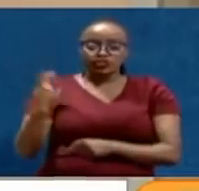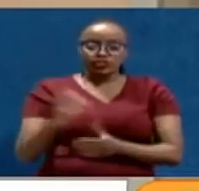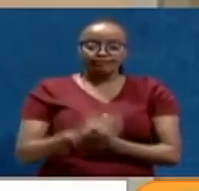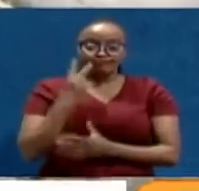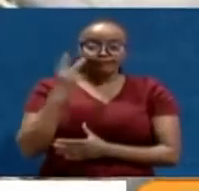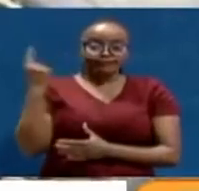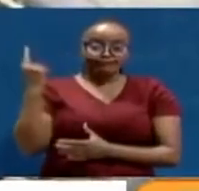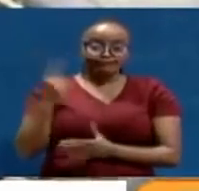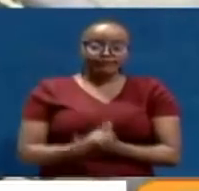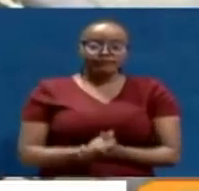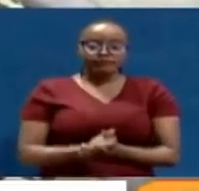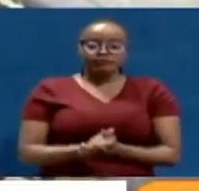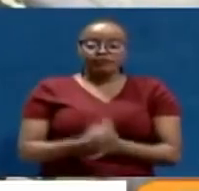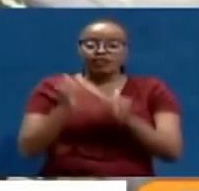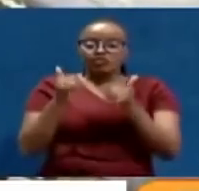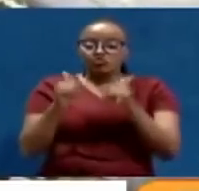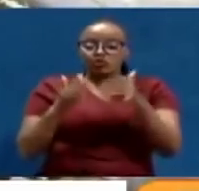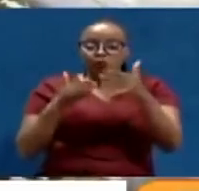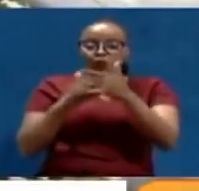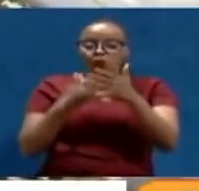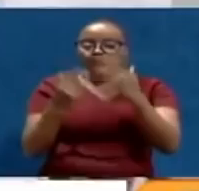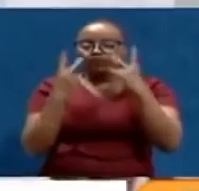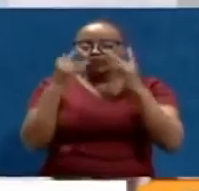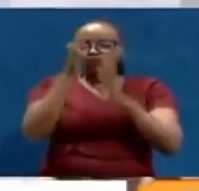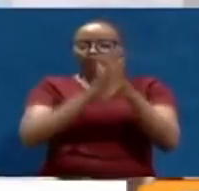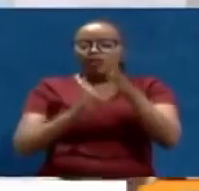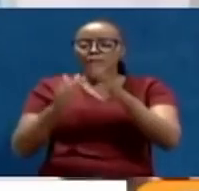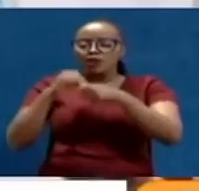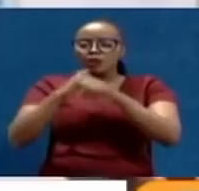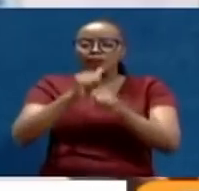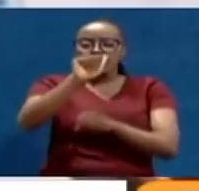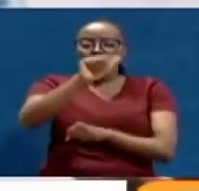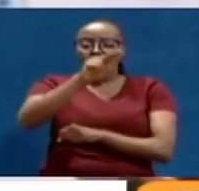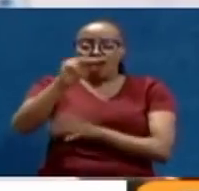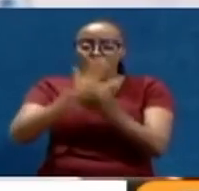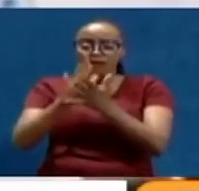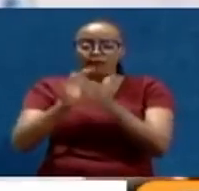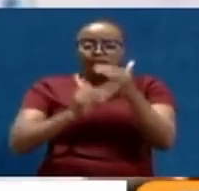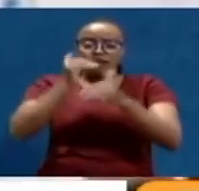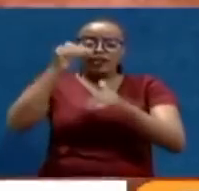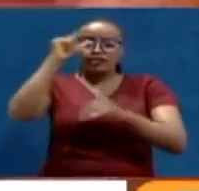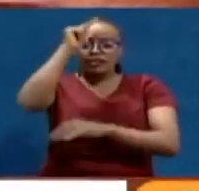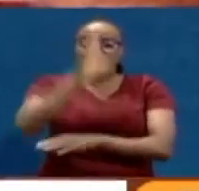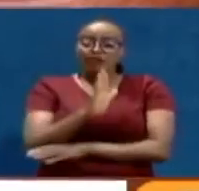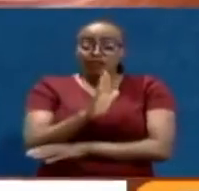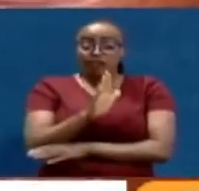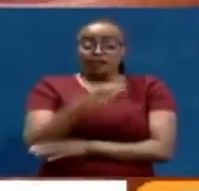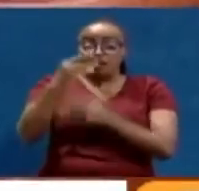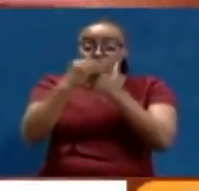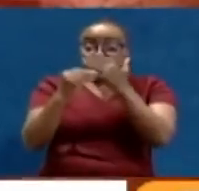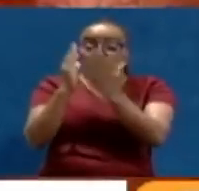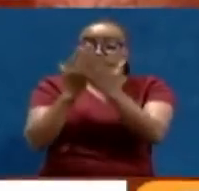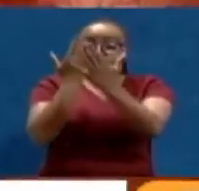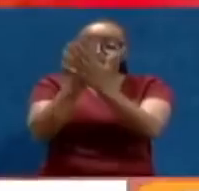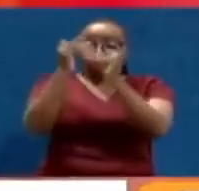details. In a fresh bid to block what is viewed as a plot to make Anne Kananu the next governor of the capital, Mike Sonko has